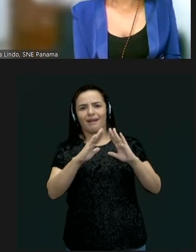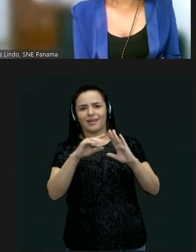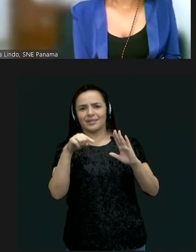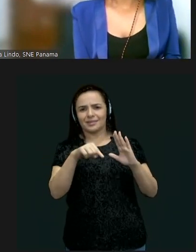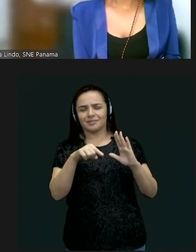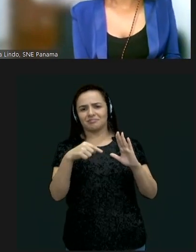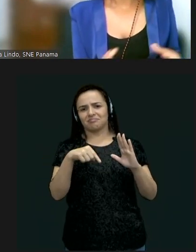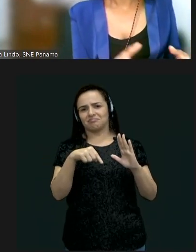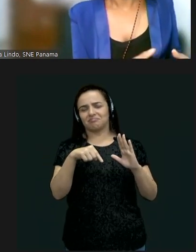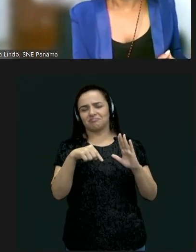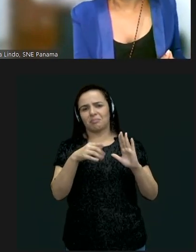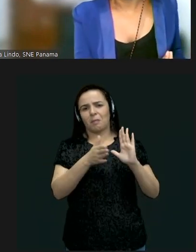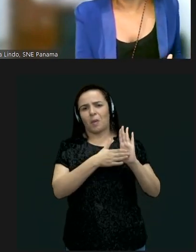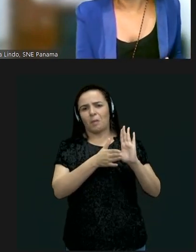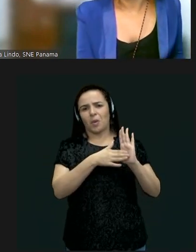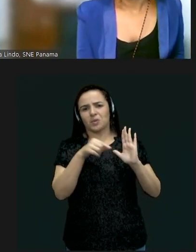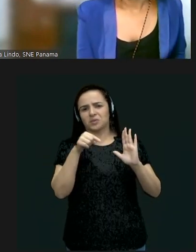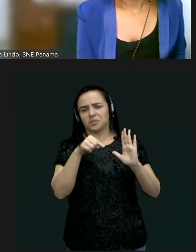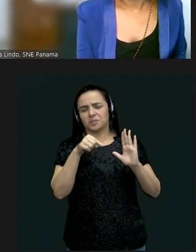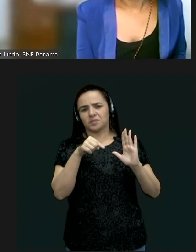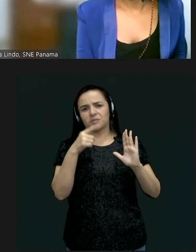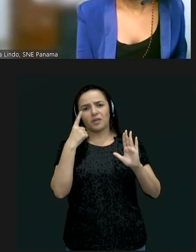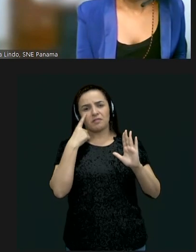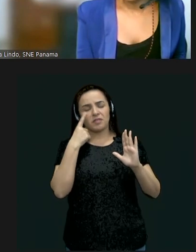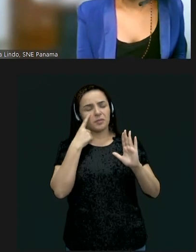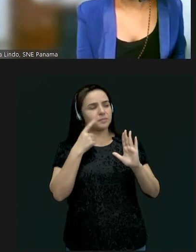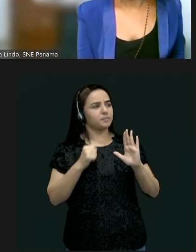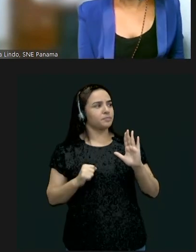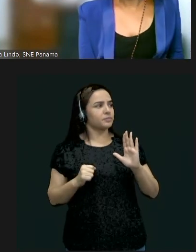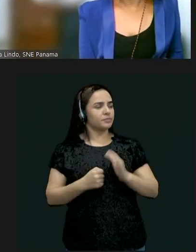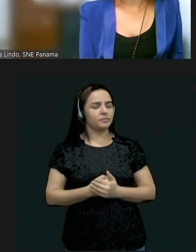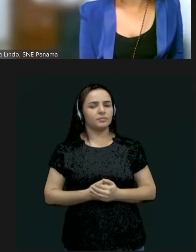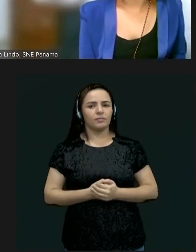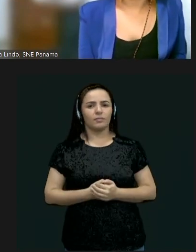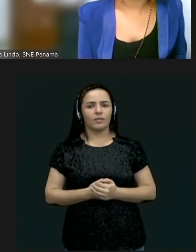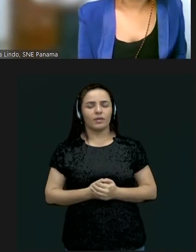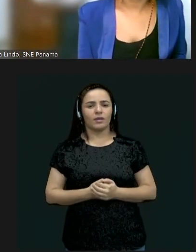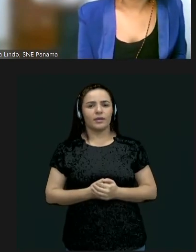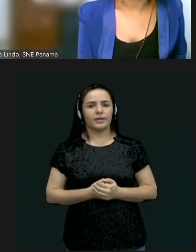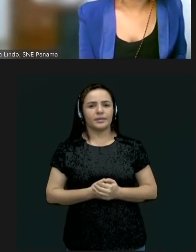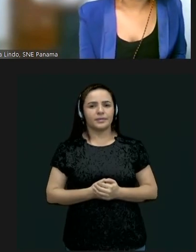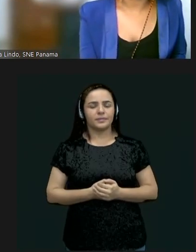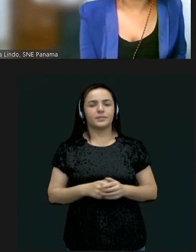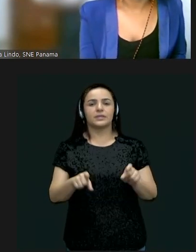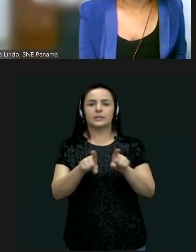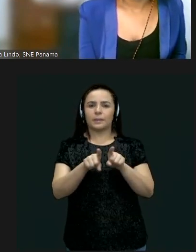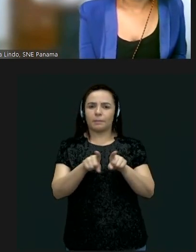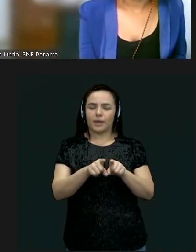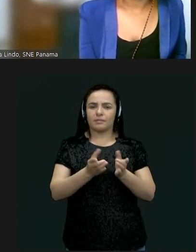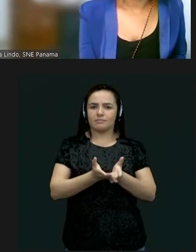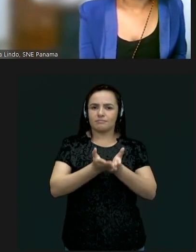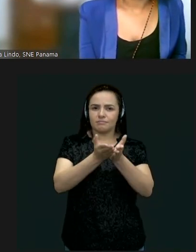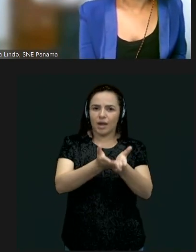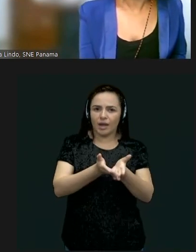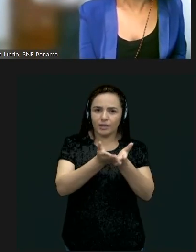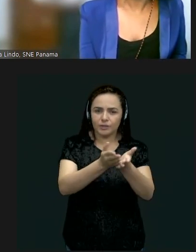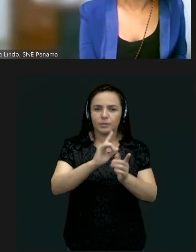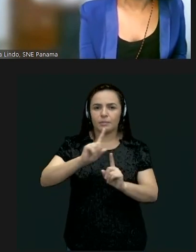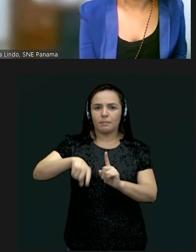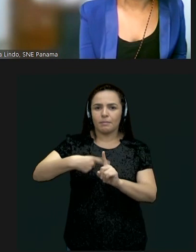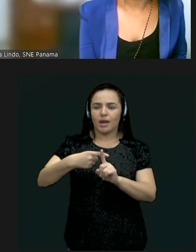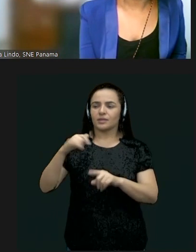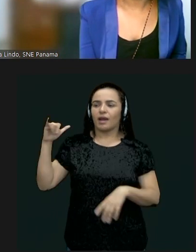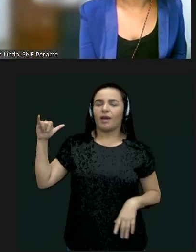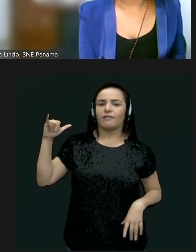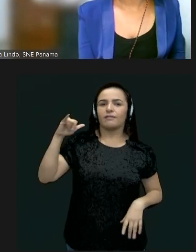also for the working on the maritime sector and in the aviation